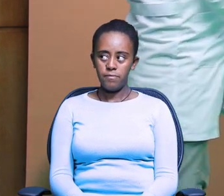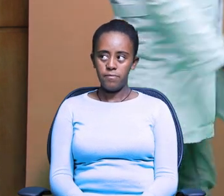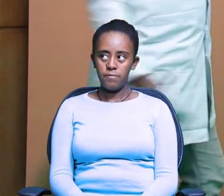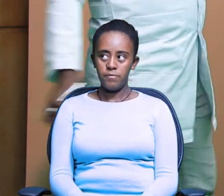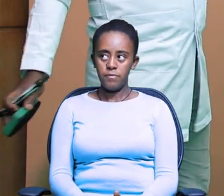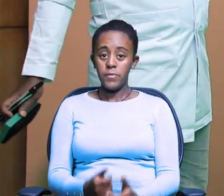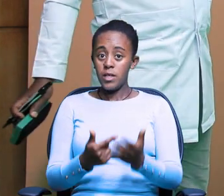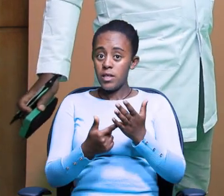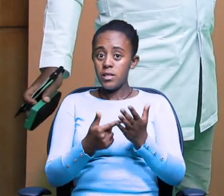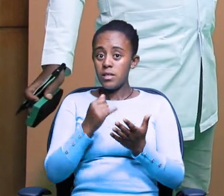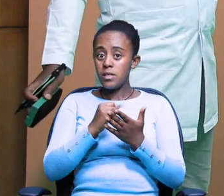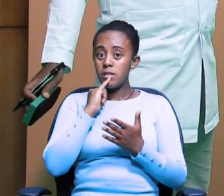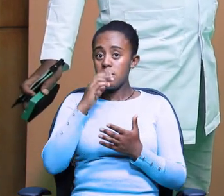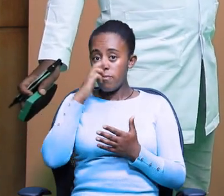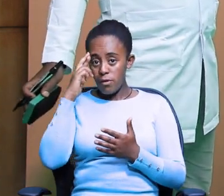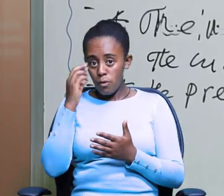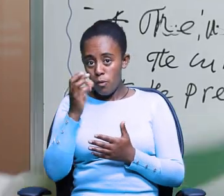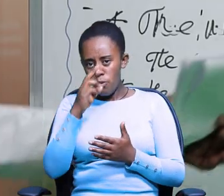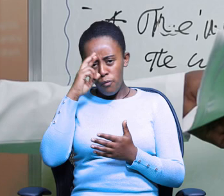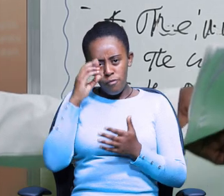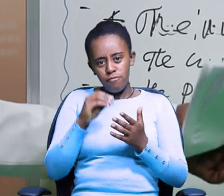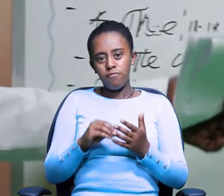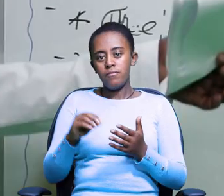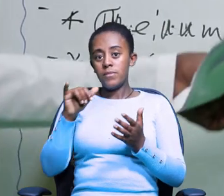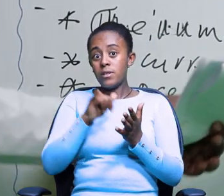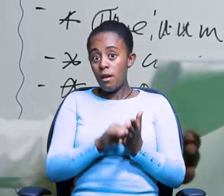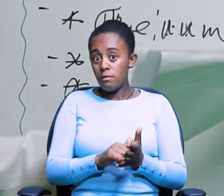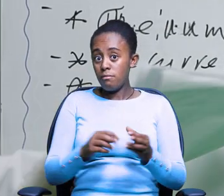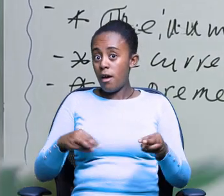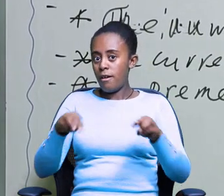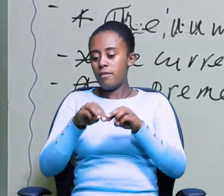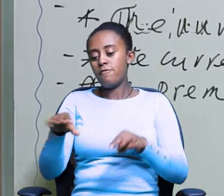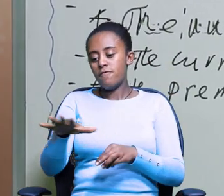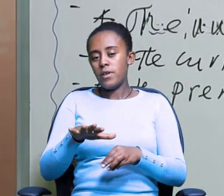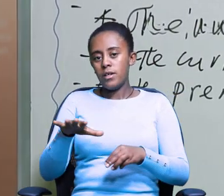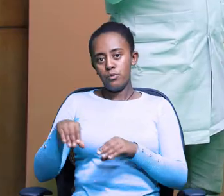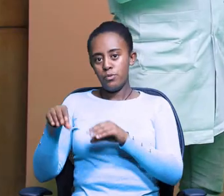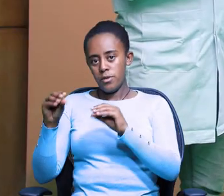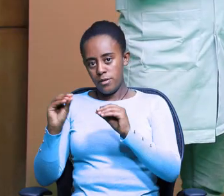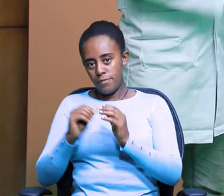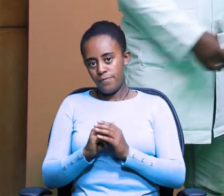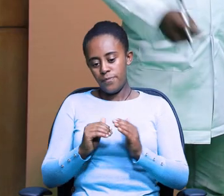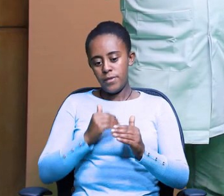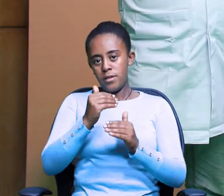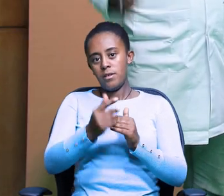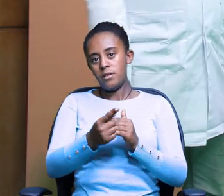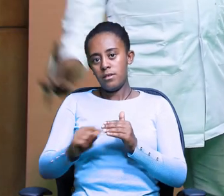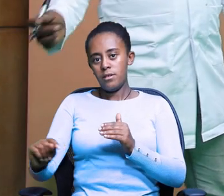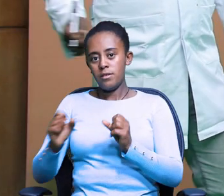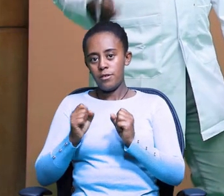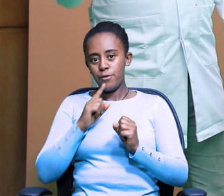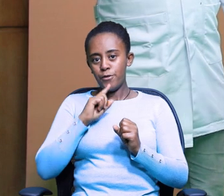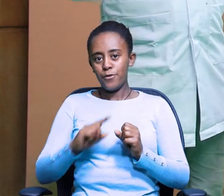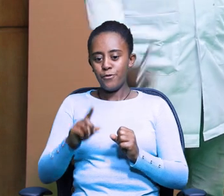Z is the factor or the factor that magnetic field is depending on this one. Then the strangeness of magnetic field